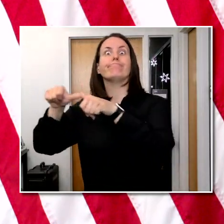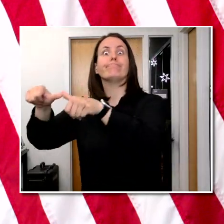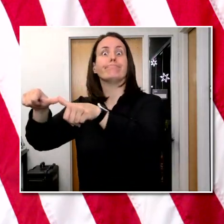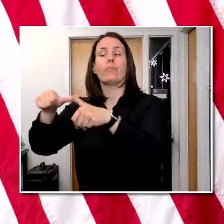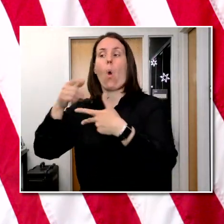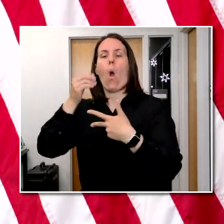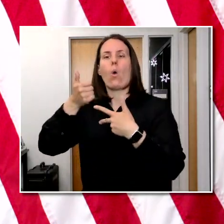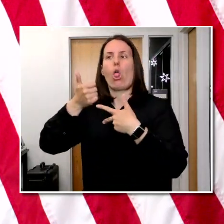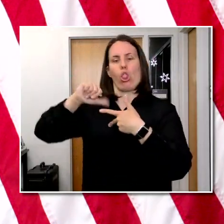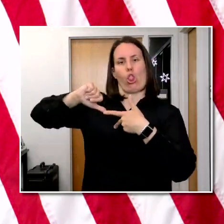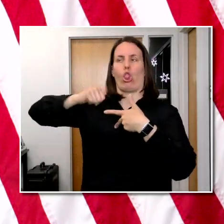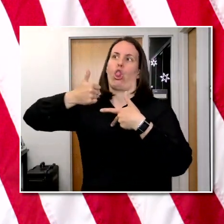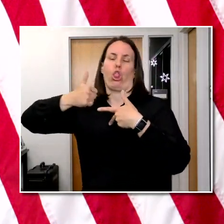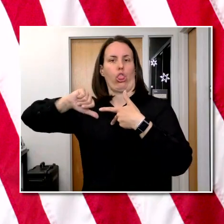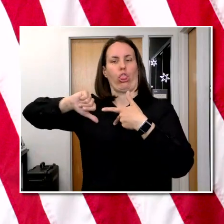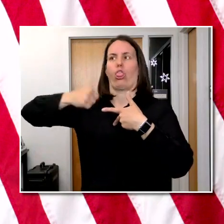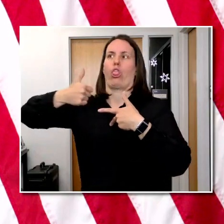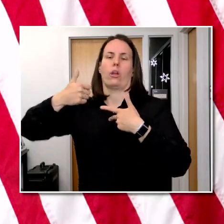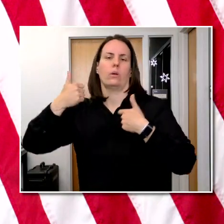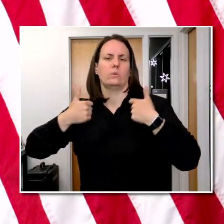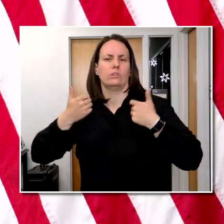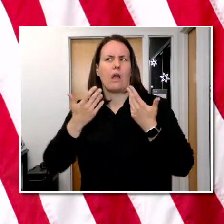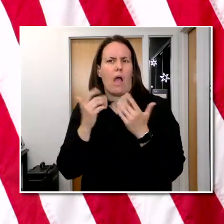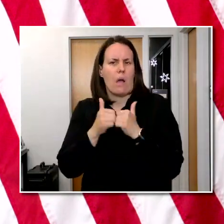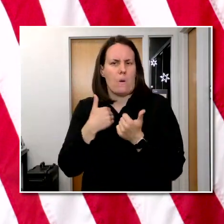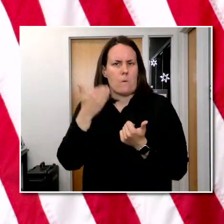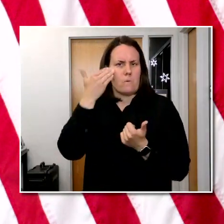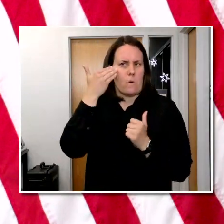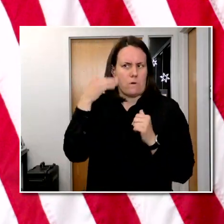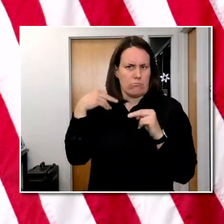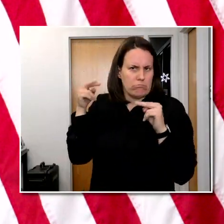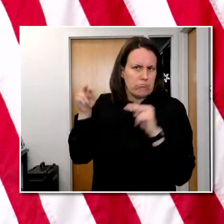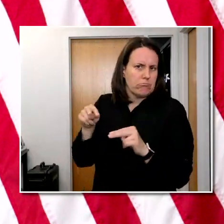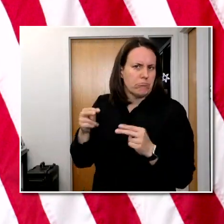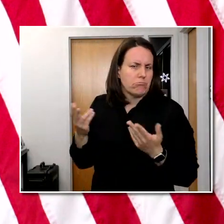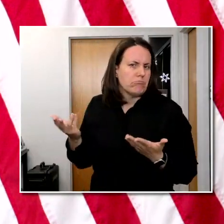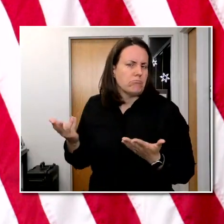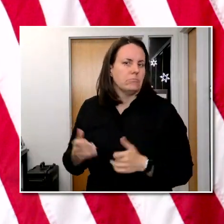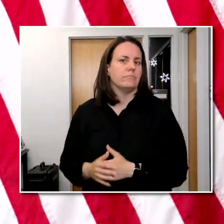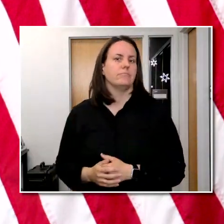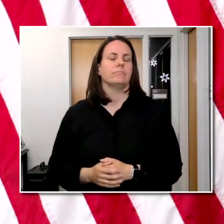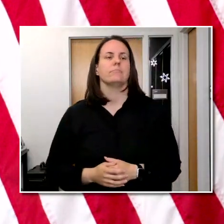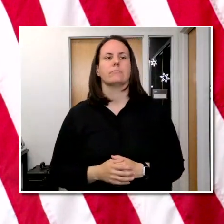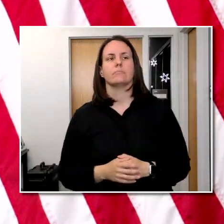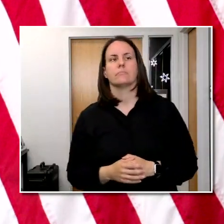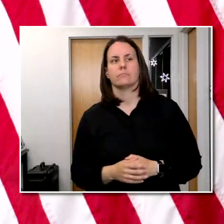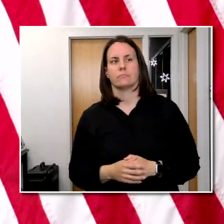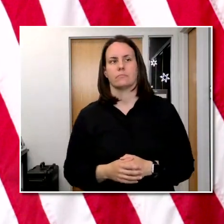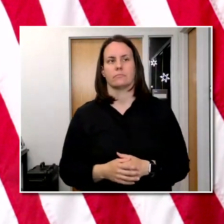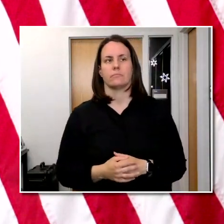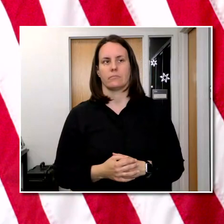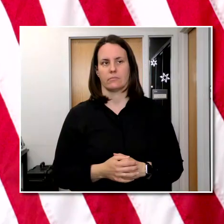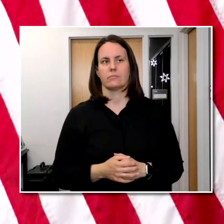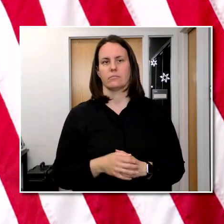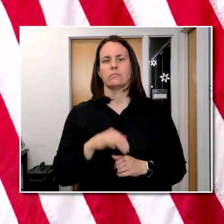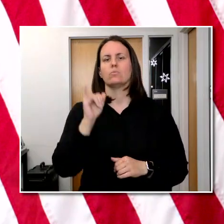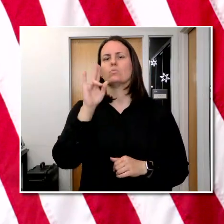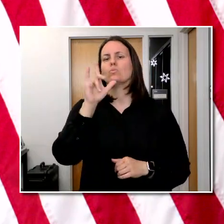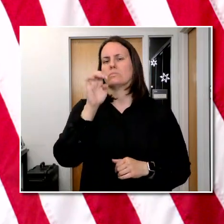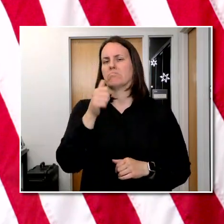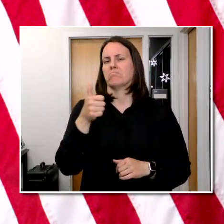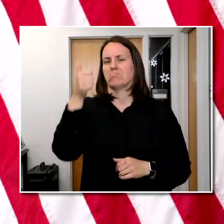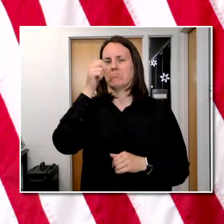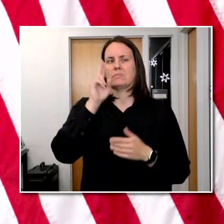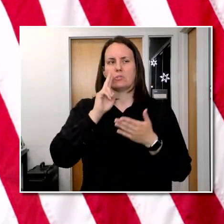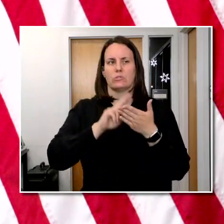Can Yes. new data come up and cause them to go red again? So You're absolutely right. We put up 3 new